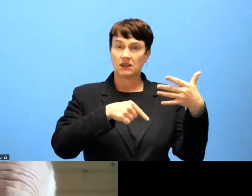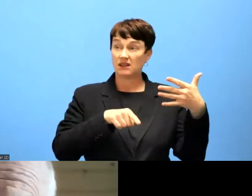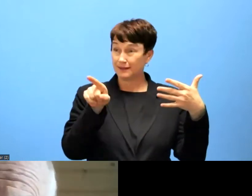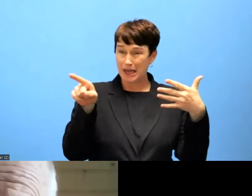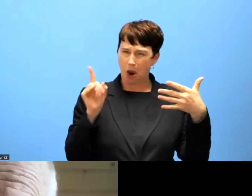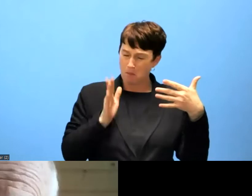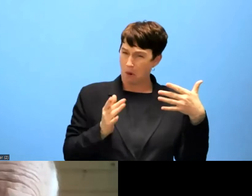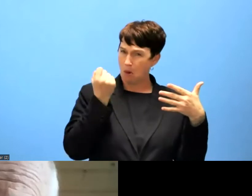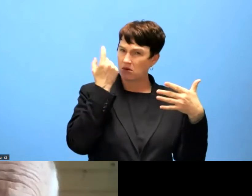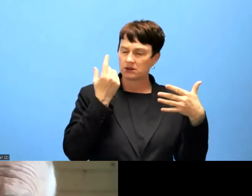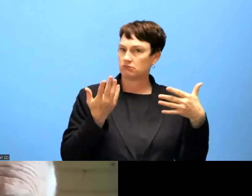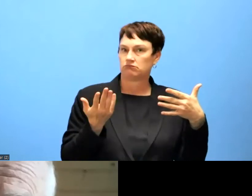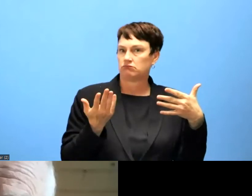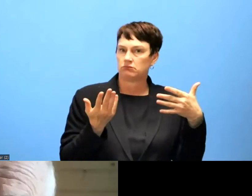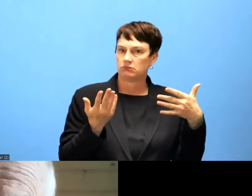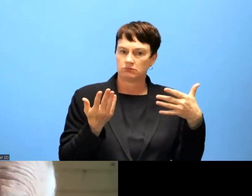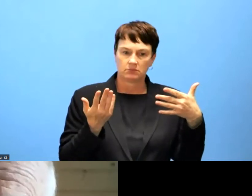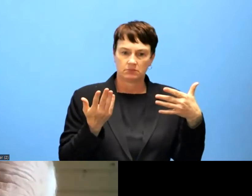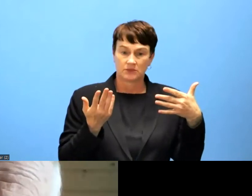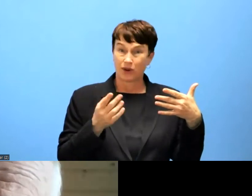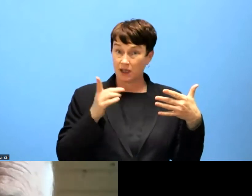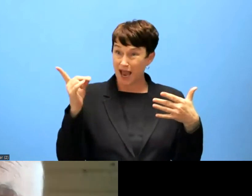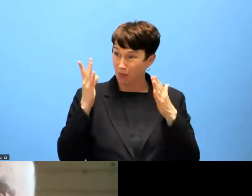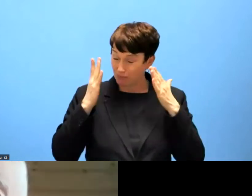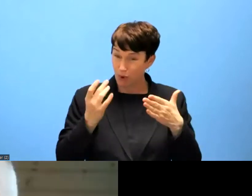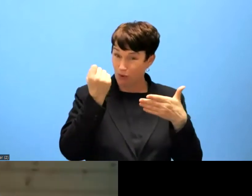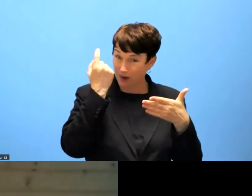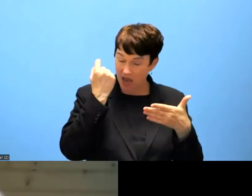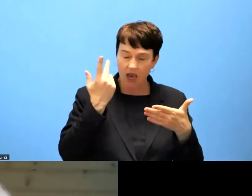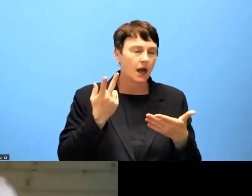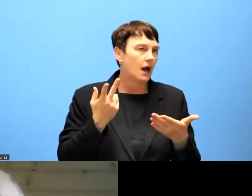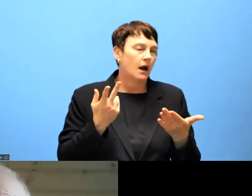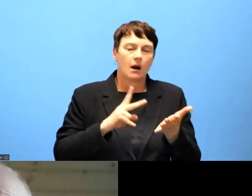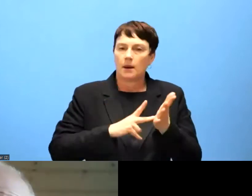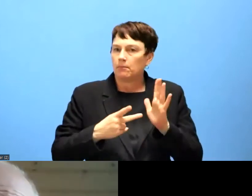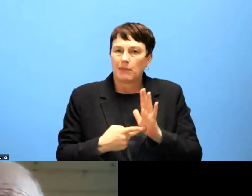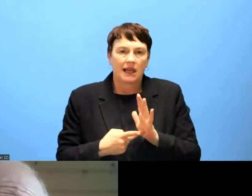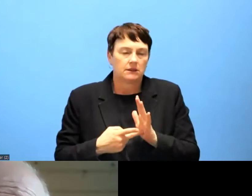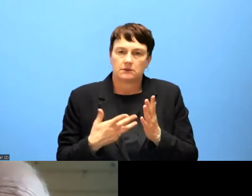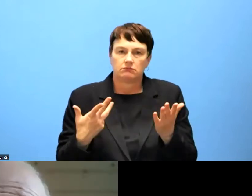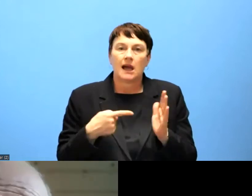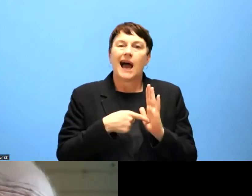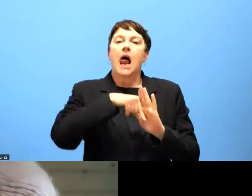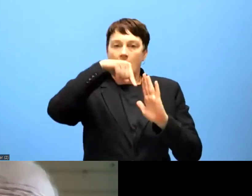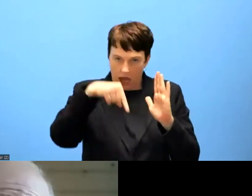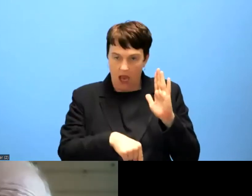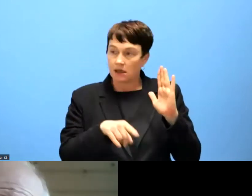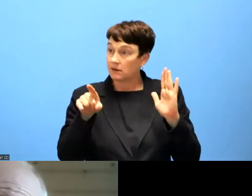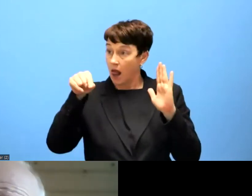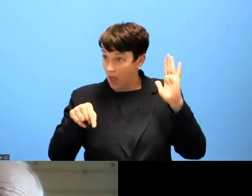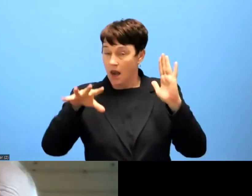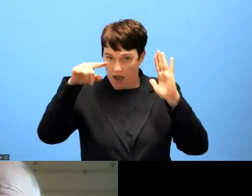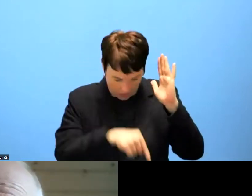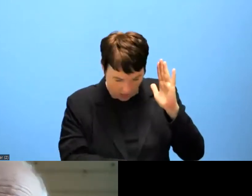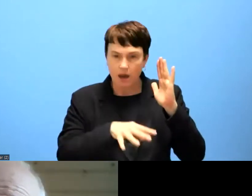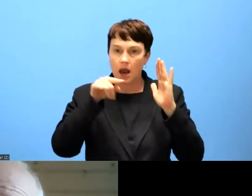deeper in the same hole. With more user involvement, I'm sure many of the disputes